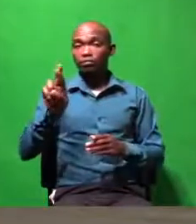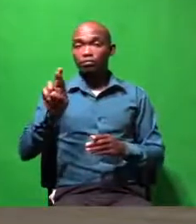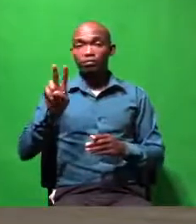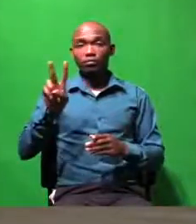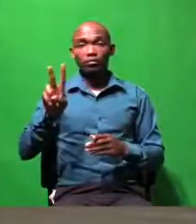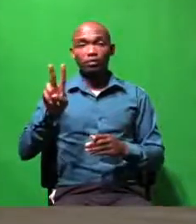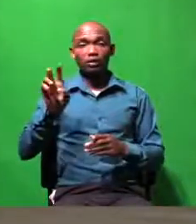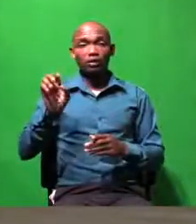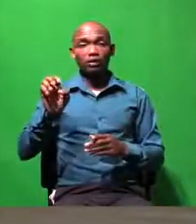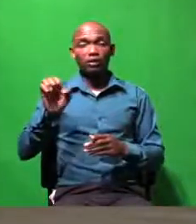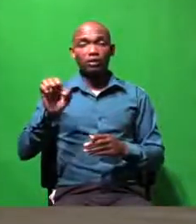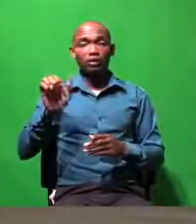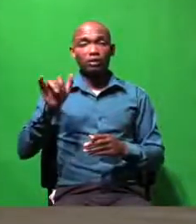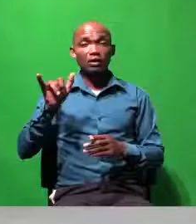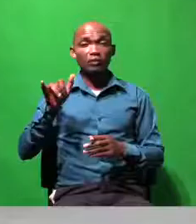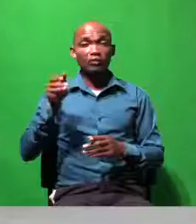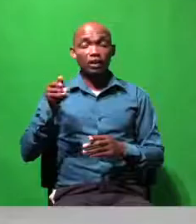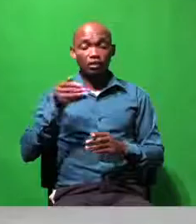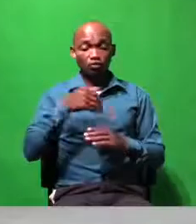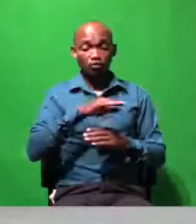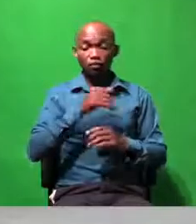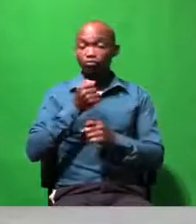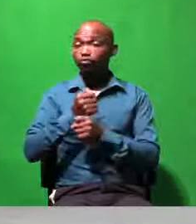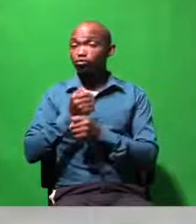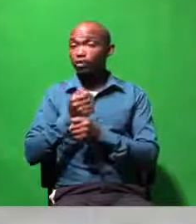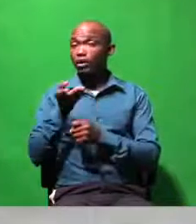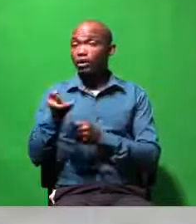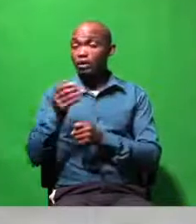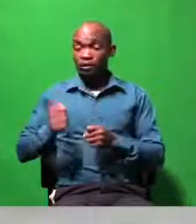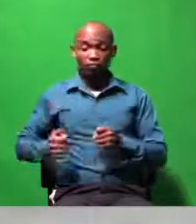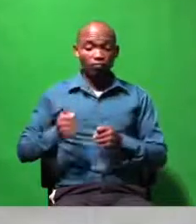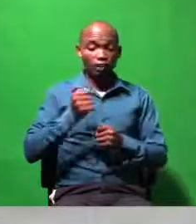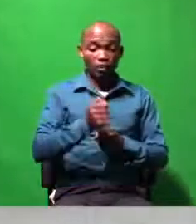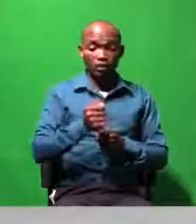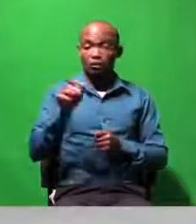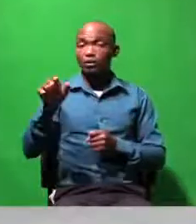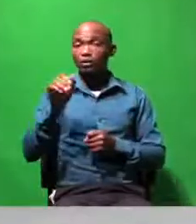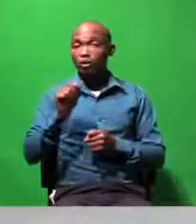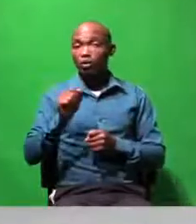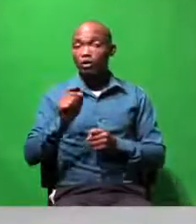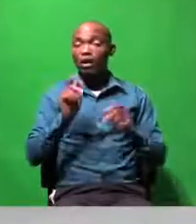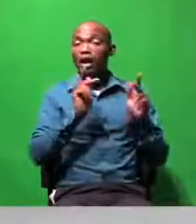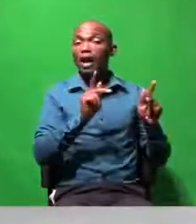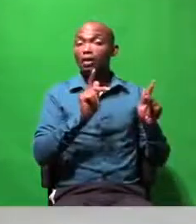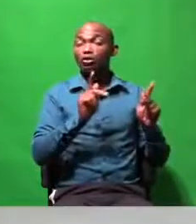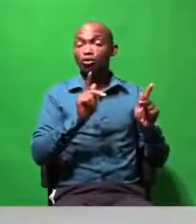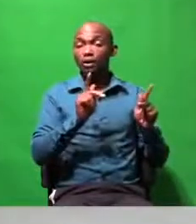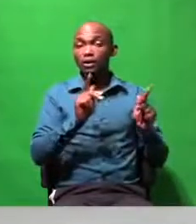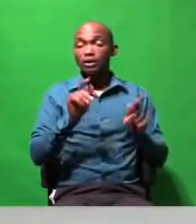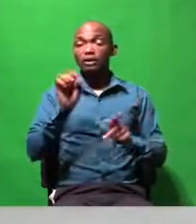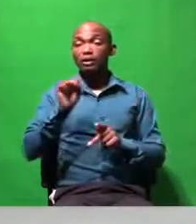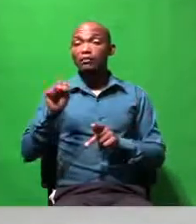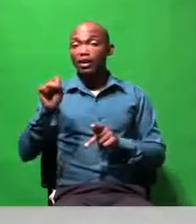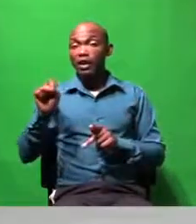doing actual measurement in the field. This step we call it is actual surveying. This involves a group